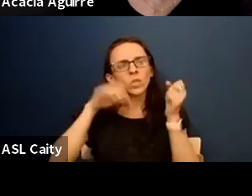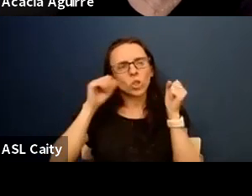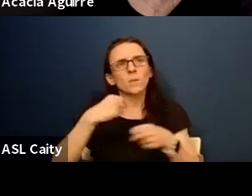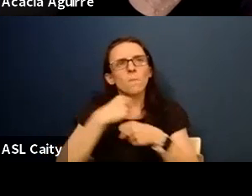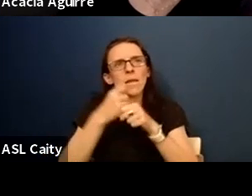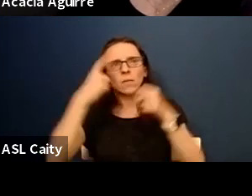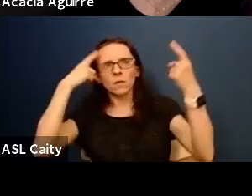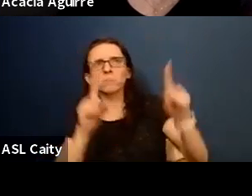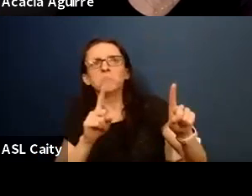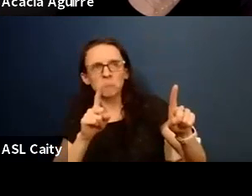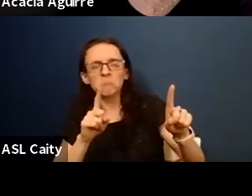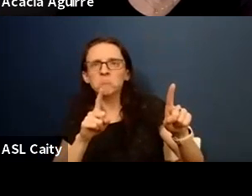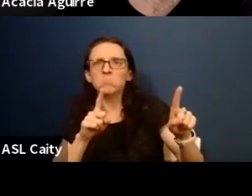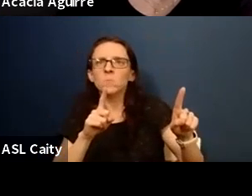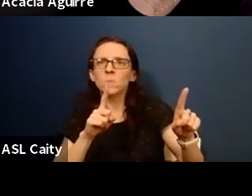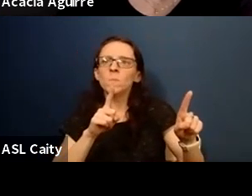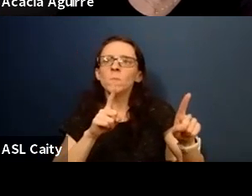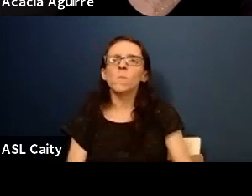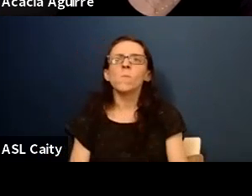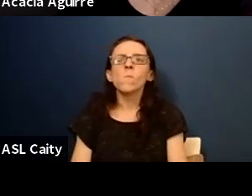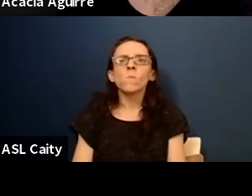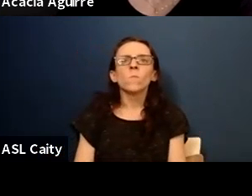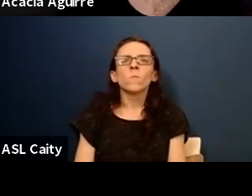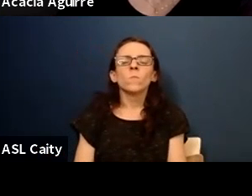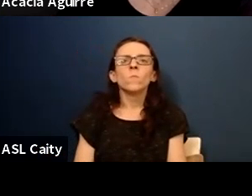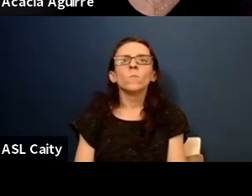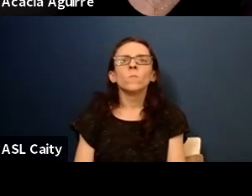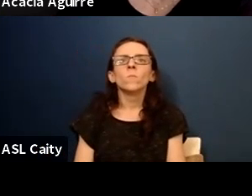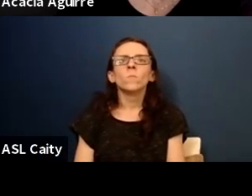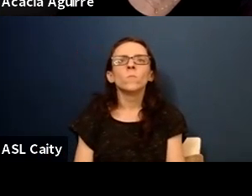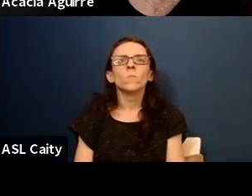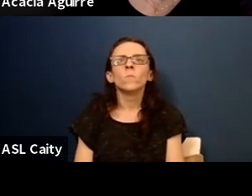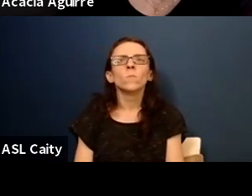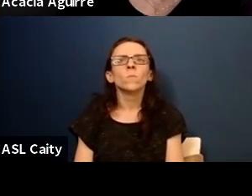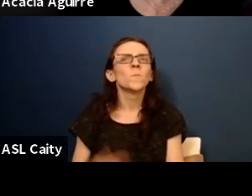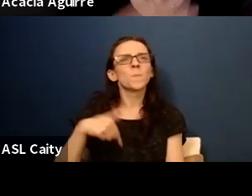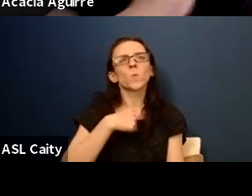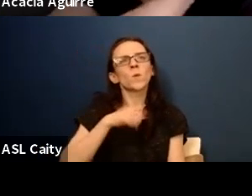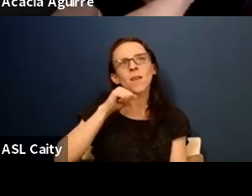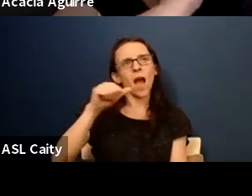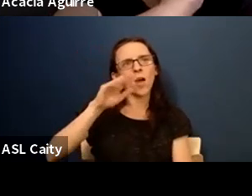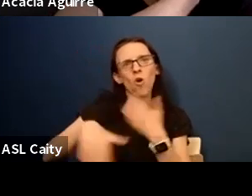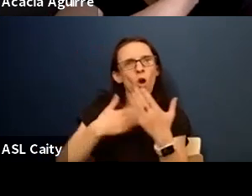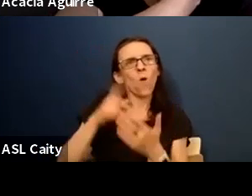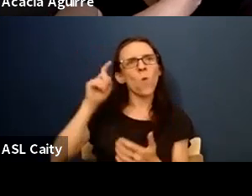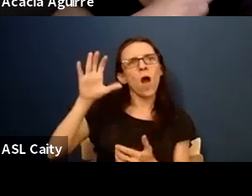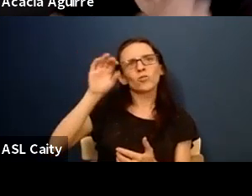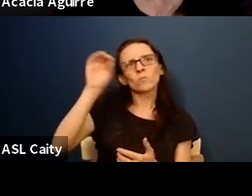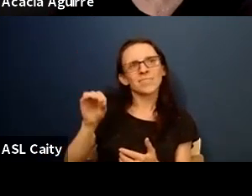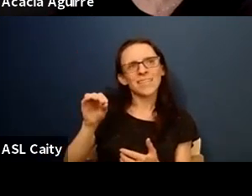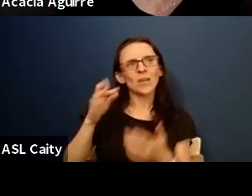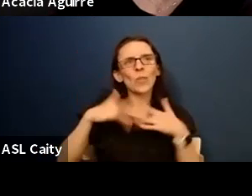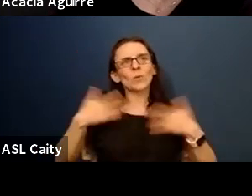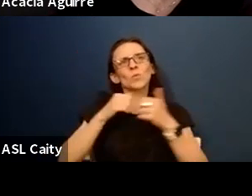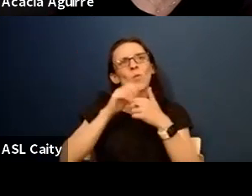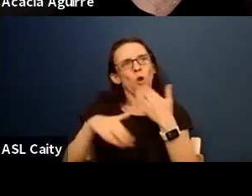that, you know, we're not all 100% thrilled with all of the options, but